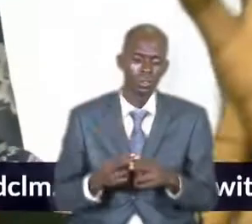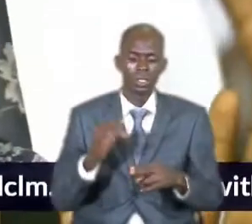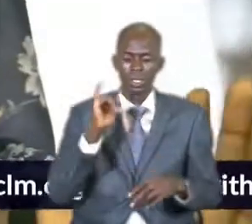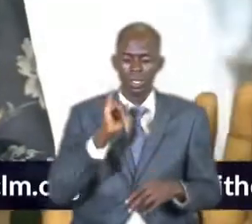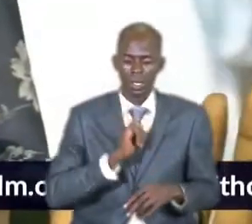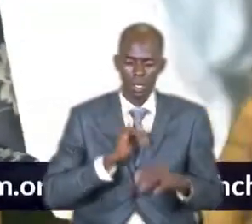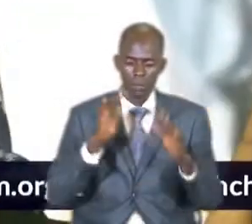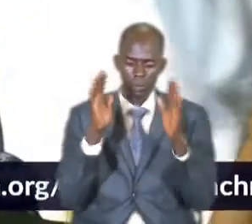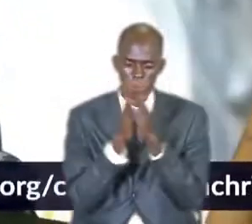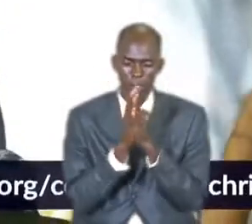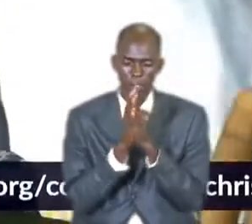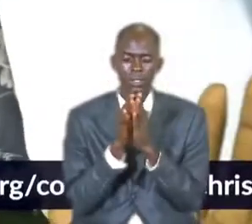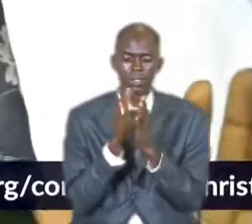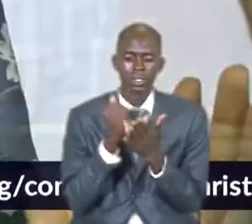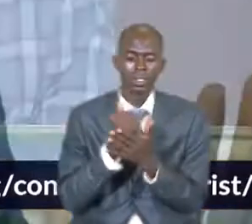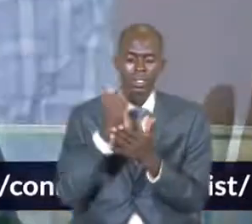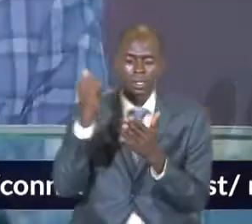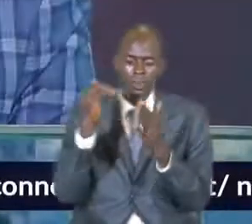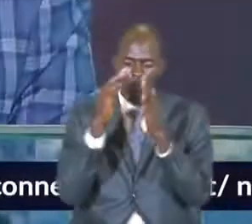pray.